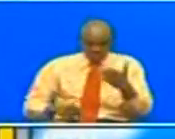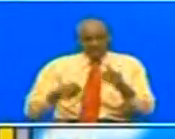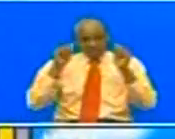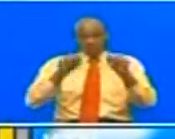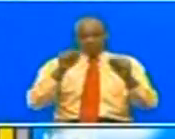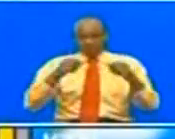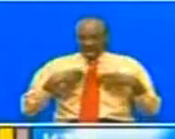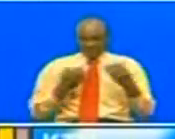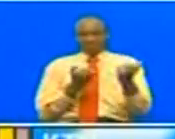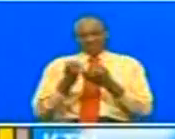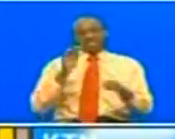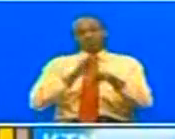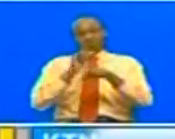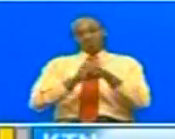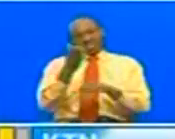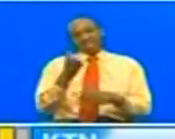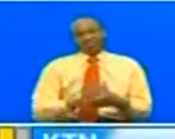able to do a lot of business.